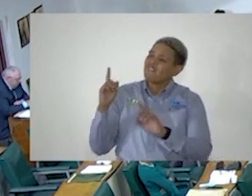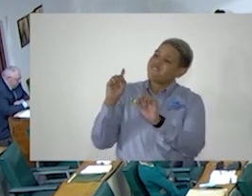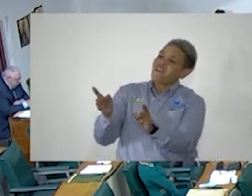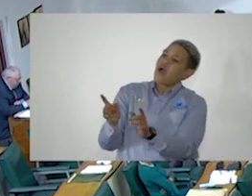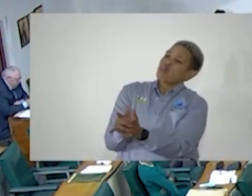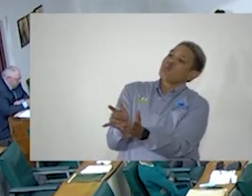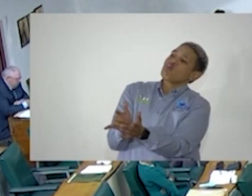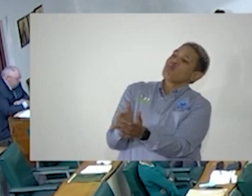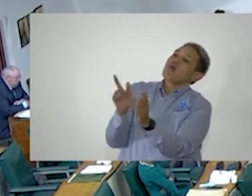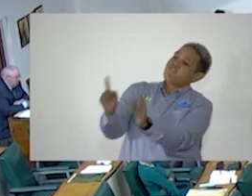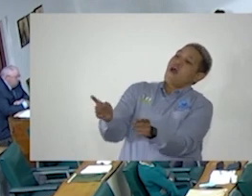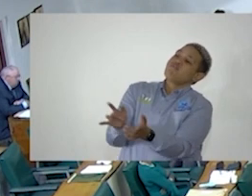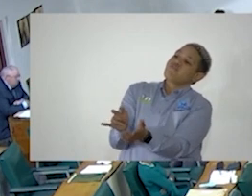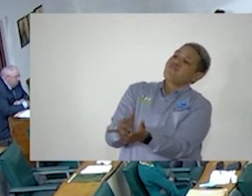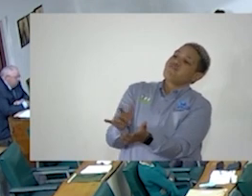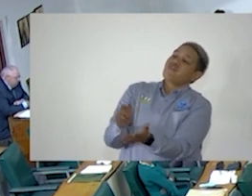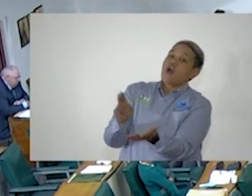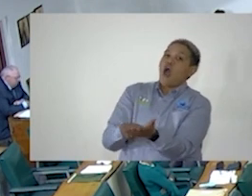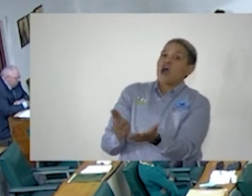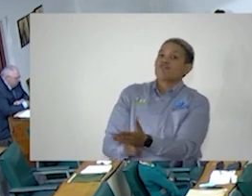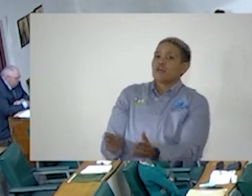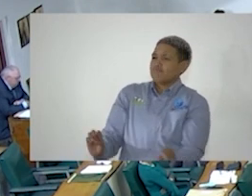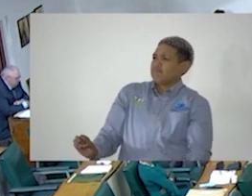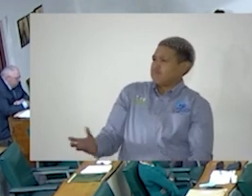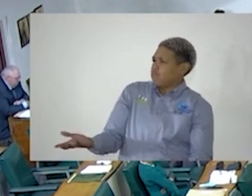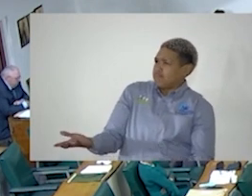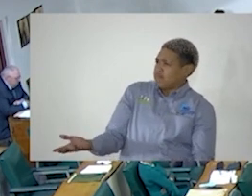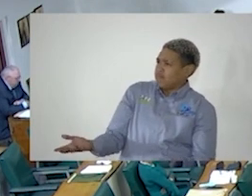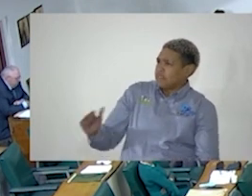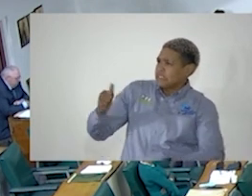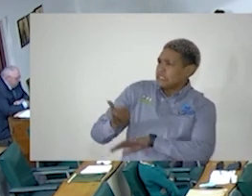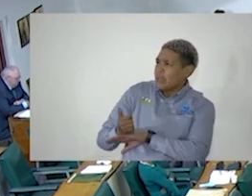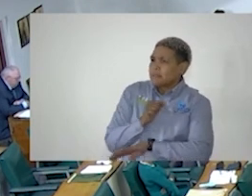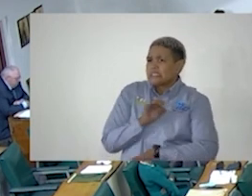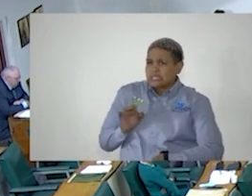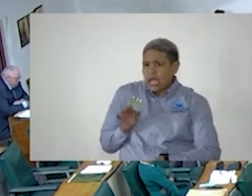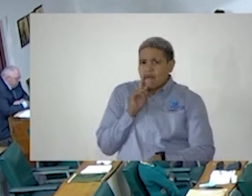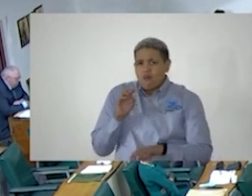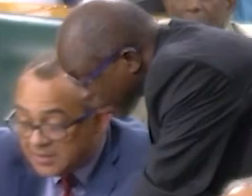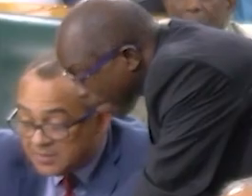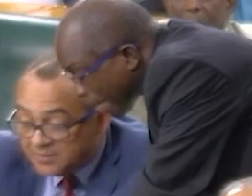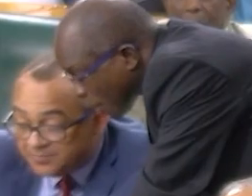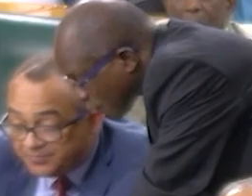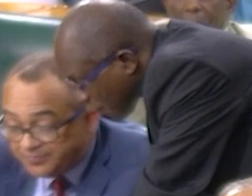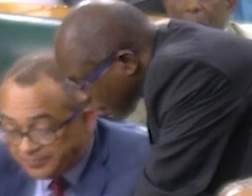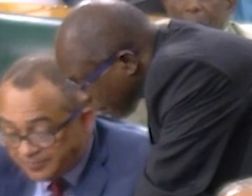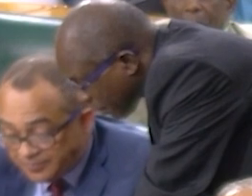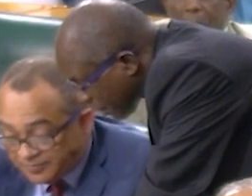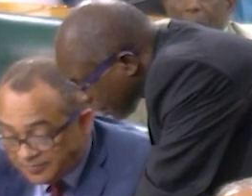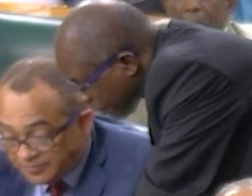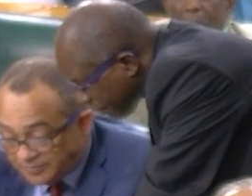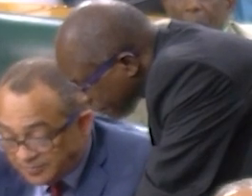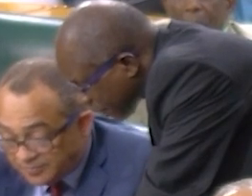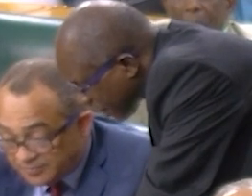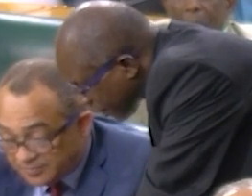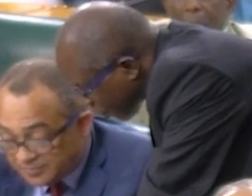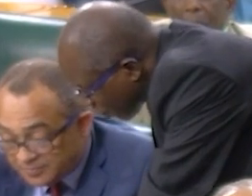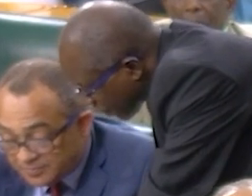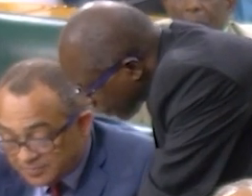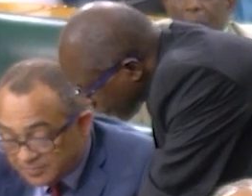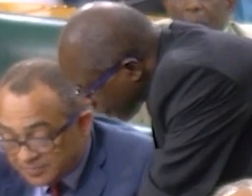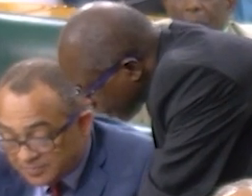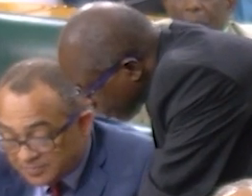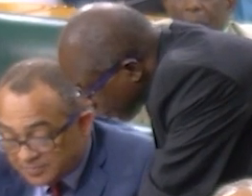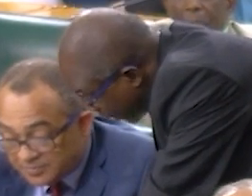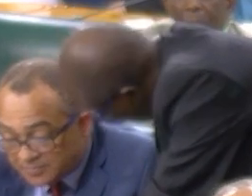fixed-term contracts outside of the establishment as a method of staffing organizations. We did not start the problem, Madam Speaker, but